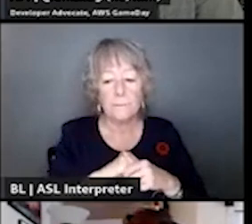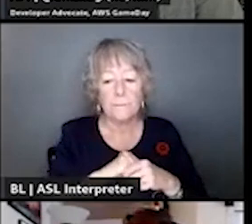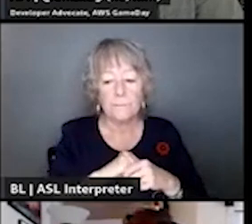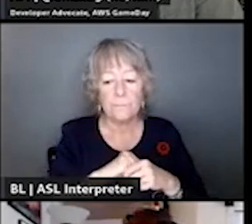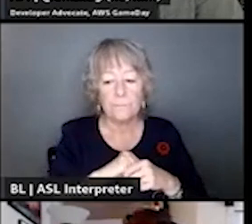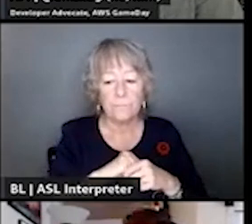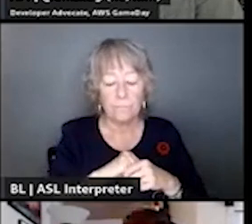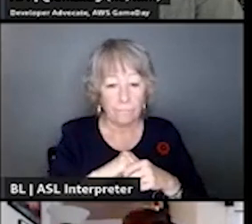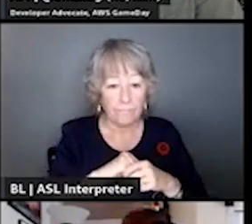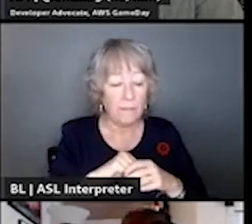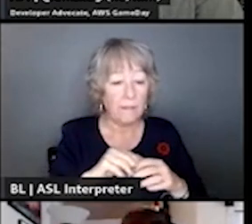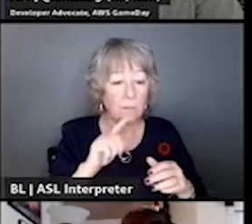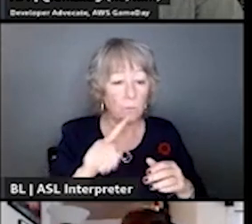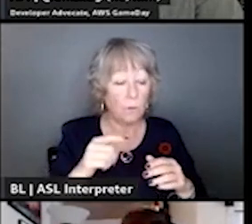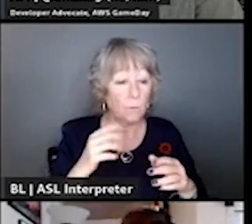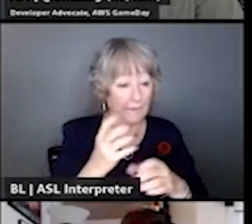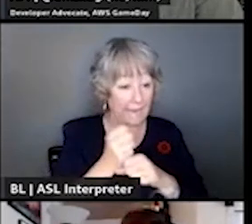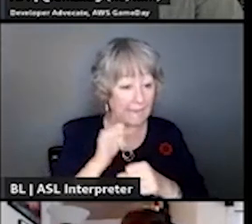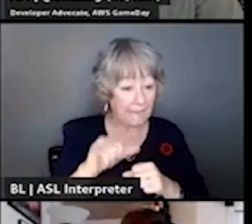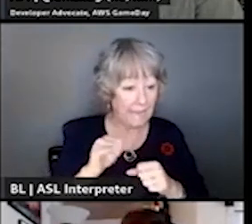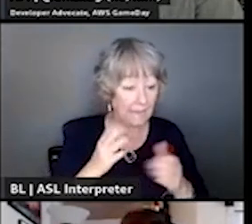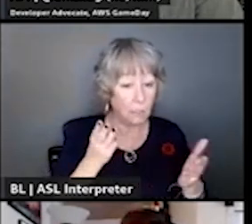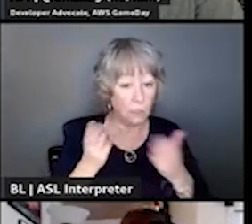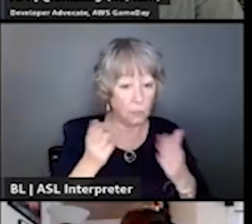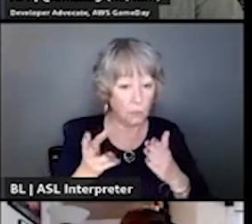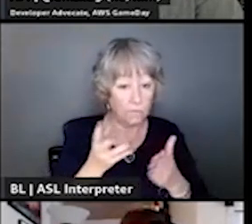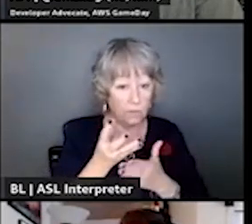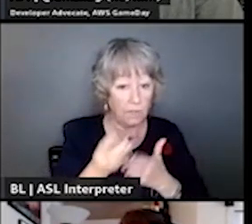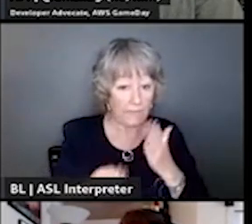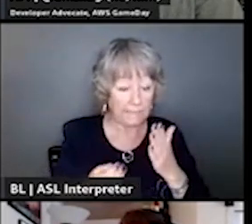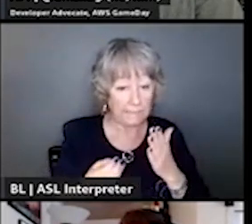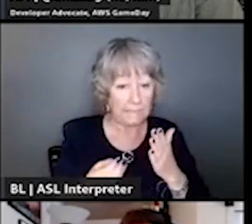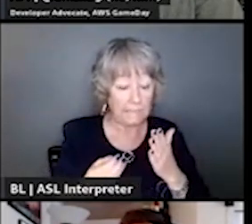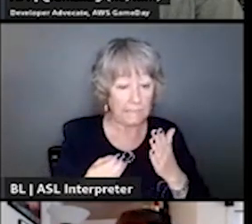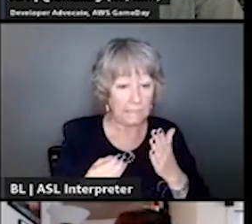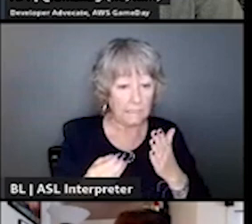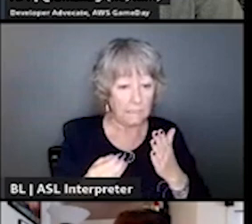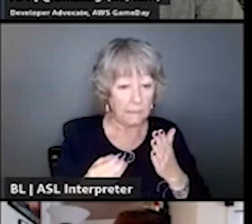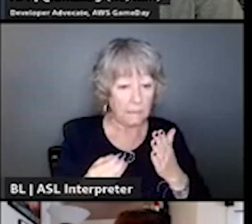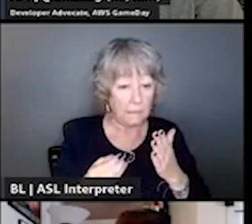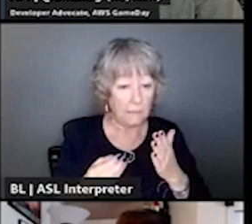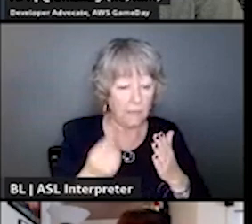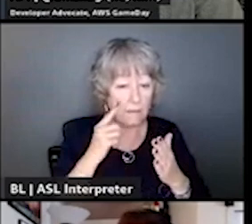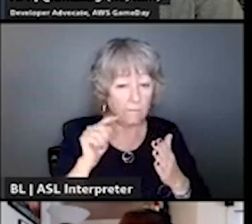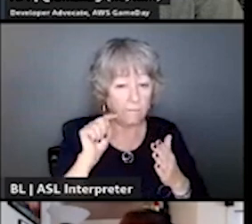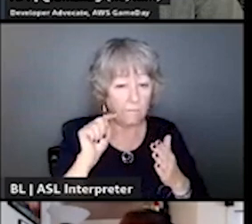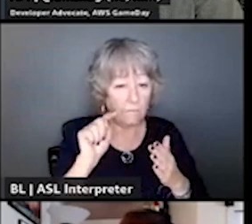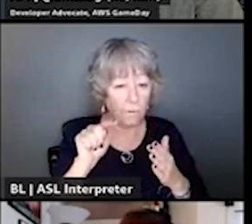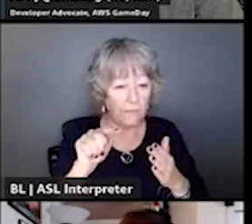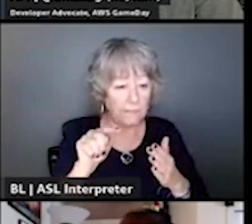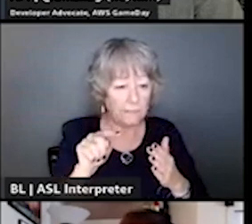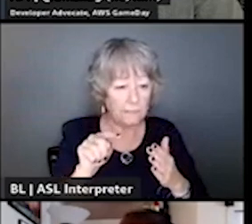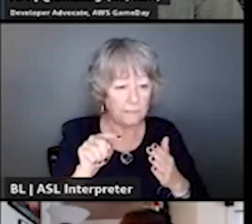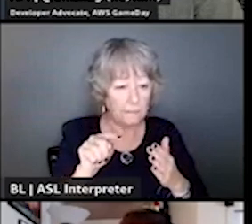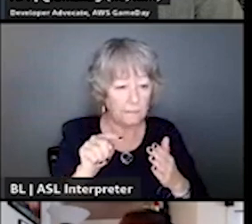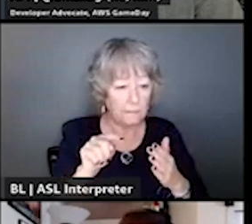landing page of the serverless dashboard, you see all the collection what you have created. And for this demo, let me show like how